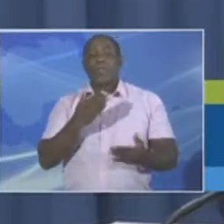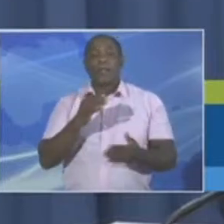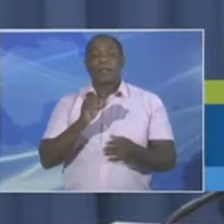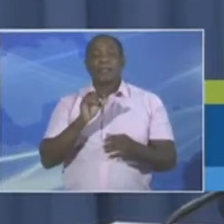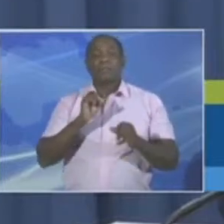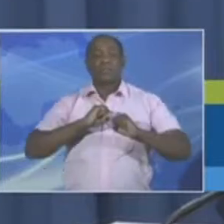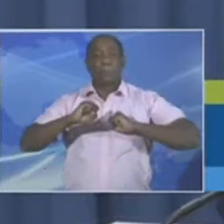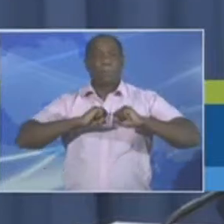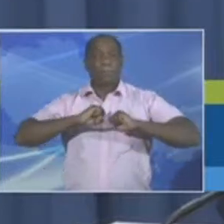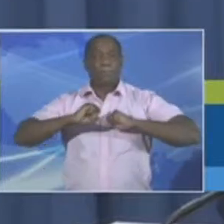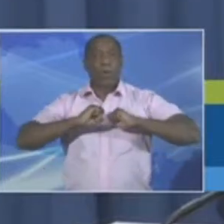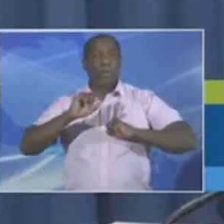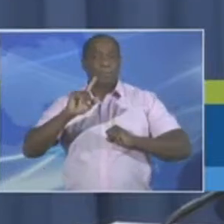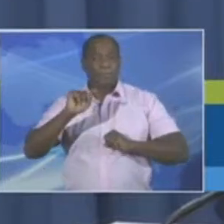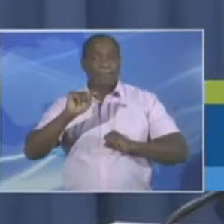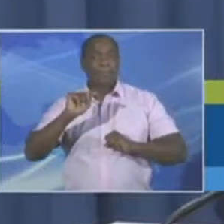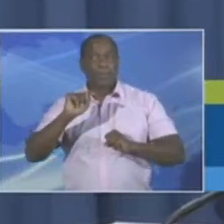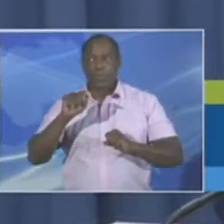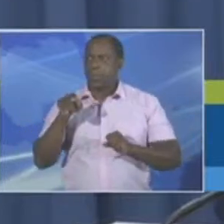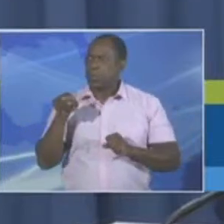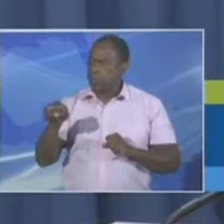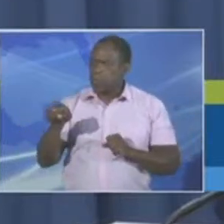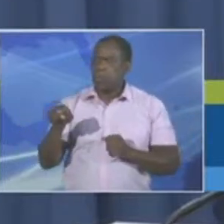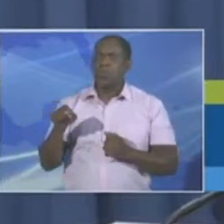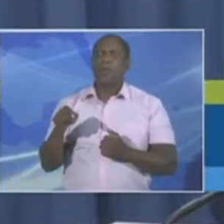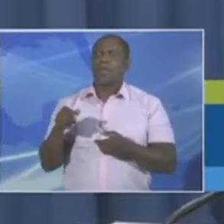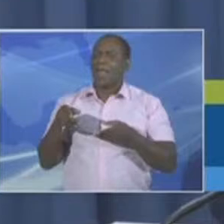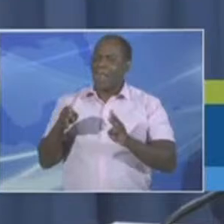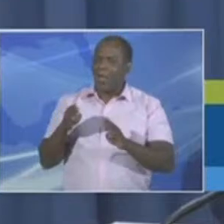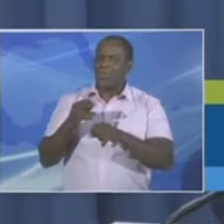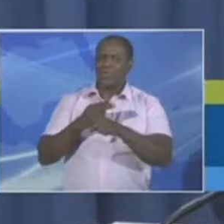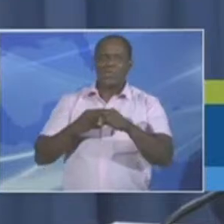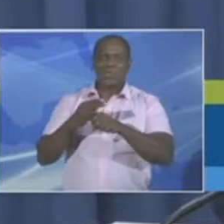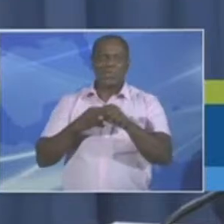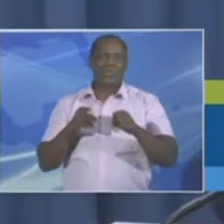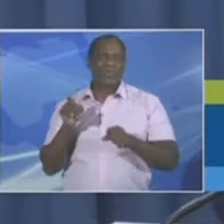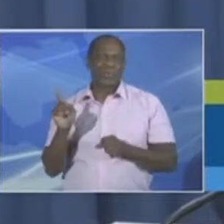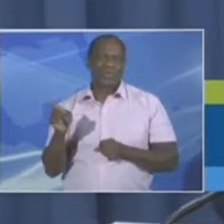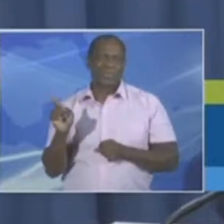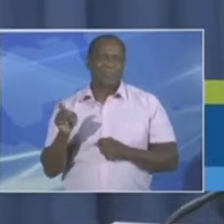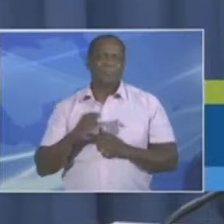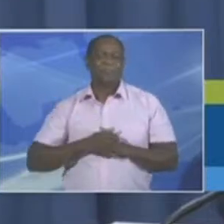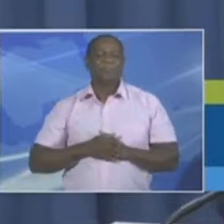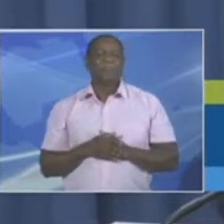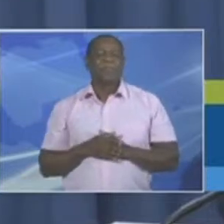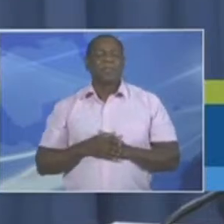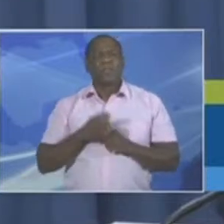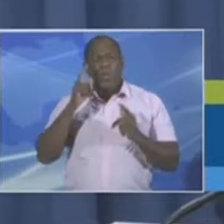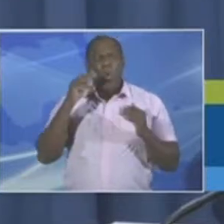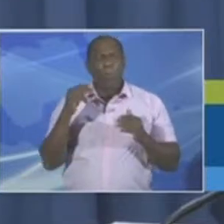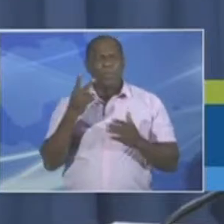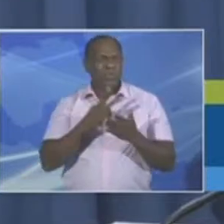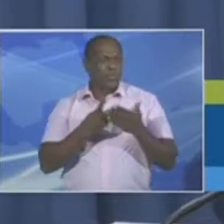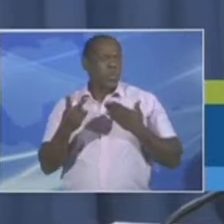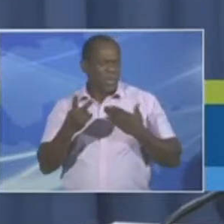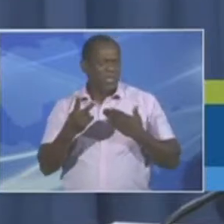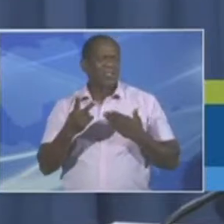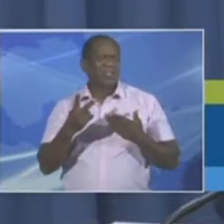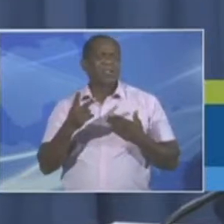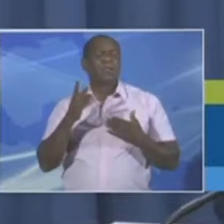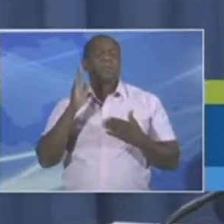being dismantled and taken out as we speak. We hope that process to be finished in about 2 weeks. Then we have to clean and so